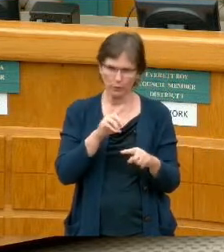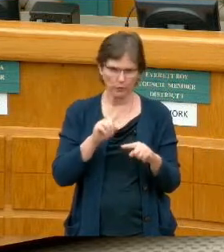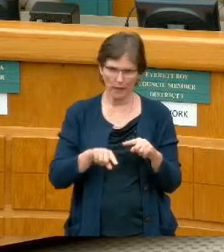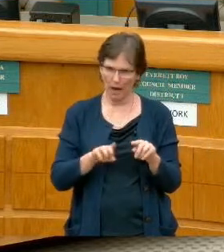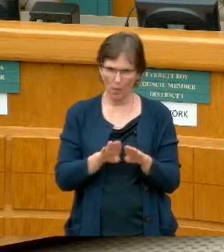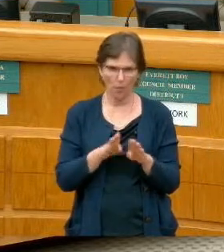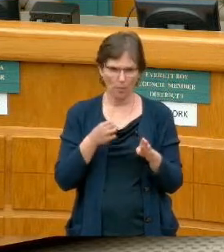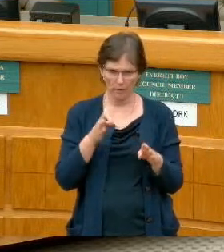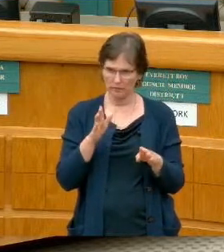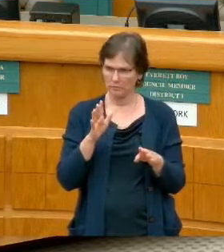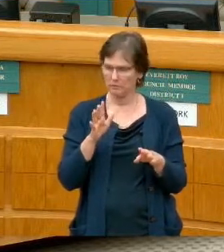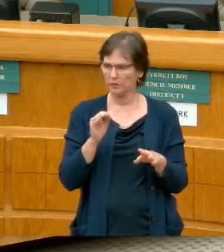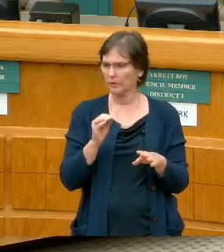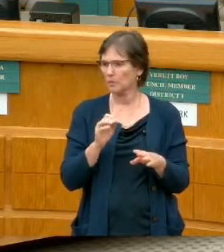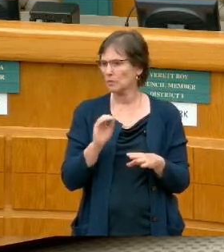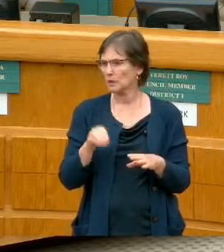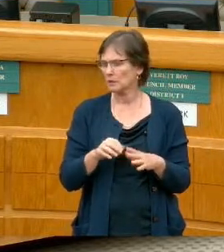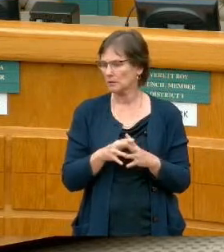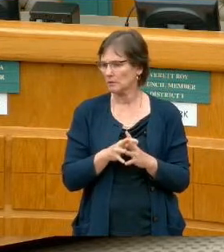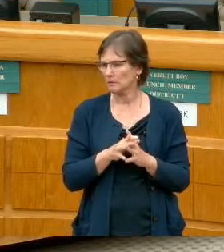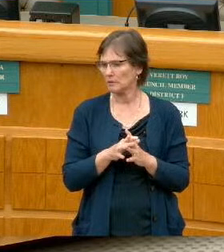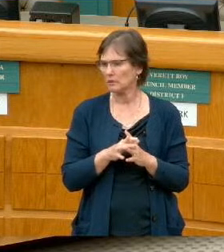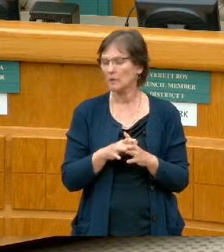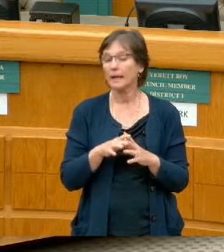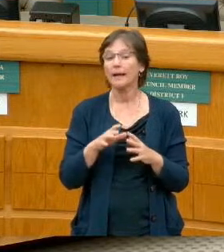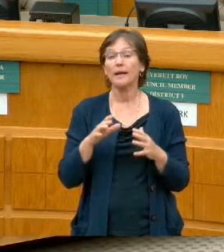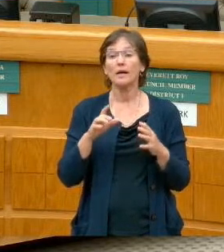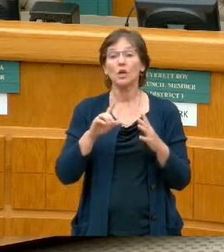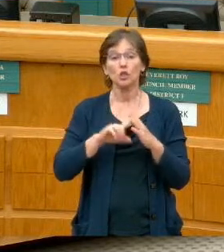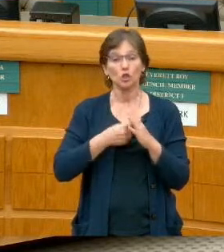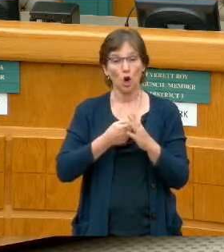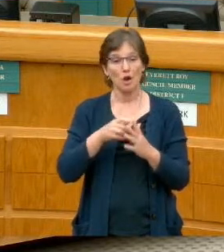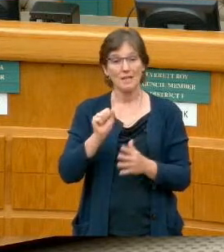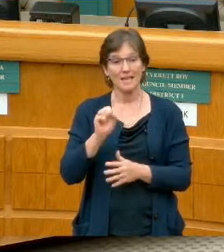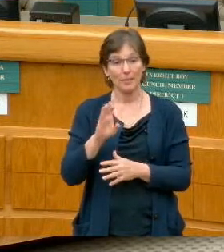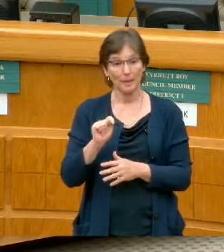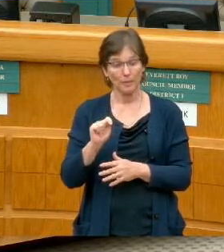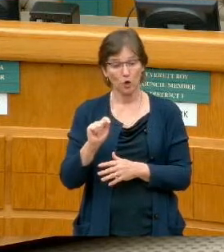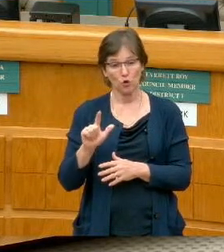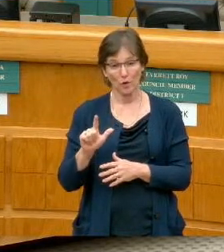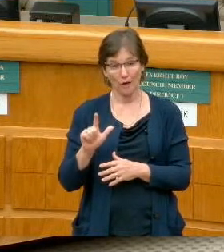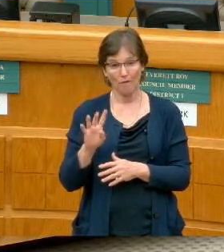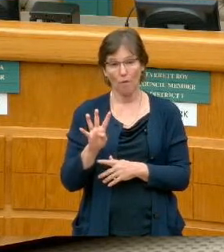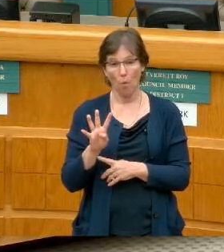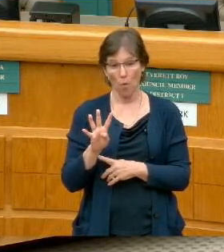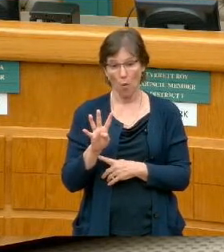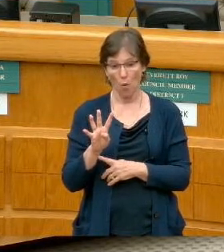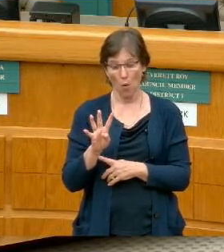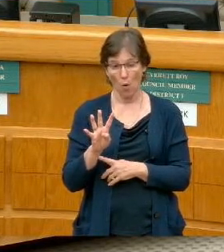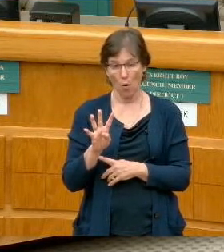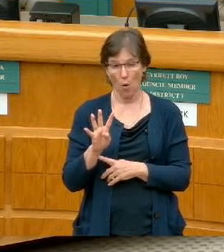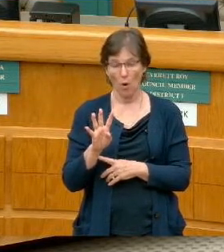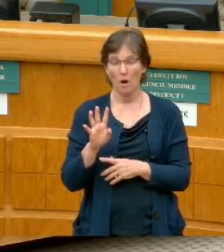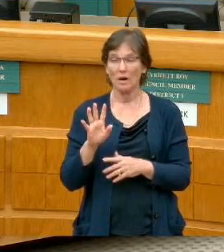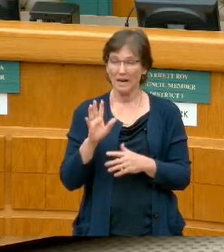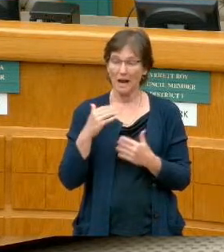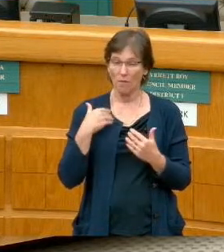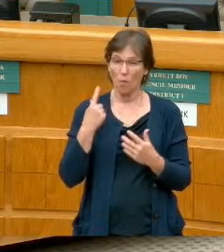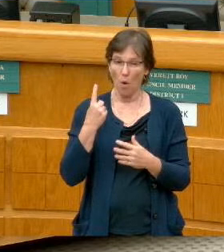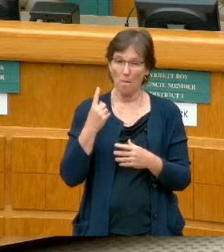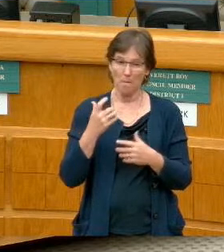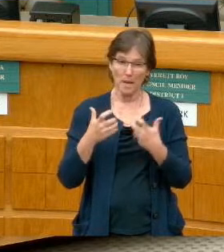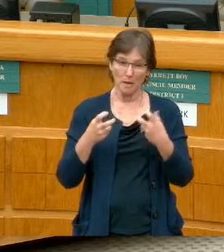on Thursday, September the 24th, and this has been a big issue for a lot of people, and it's been a very difficult issue for a lot of